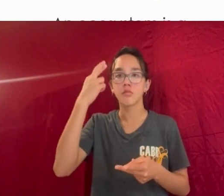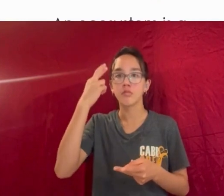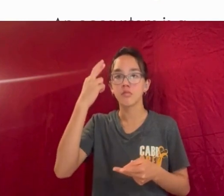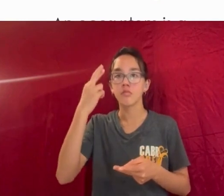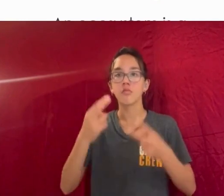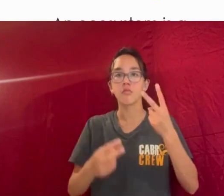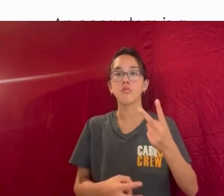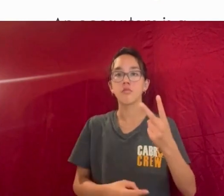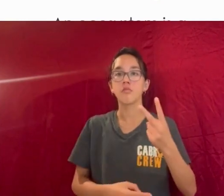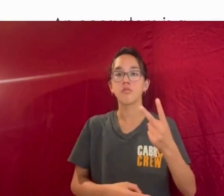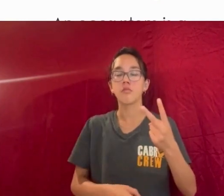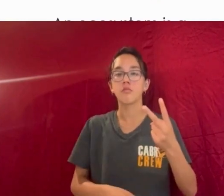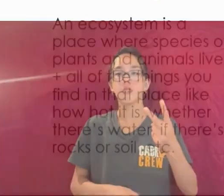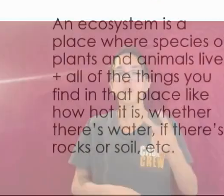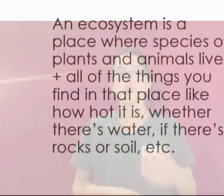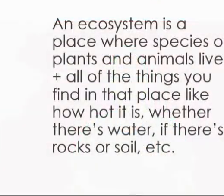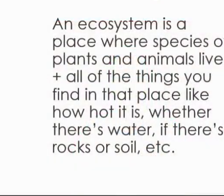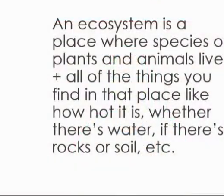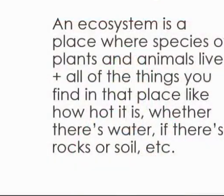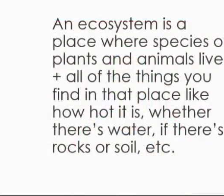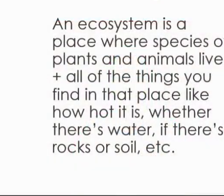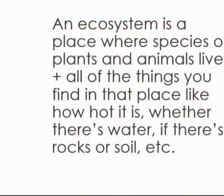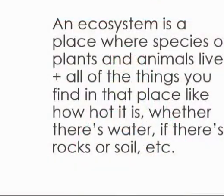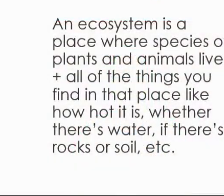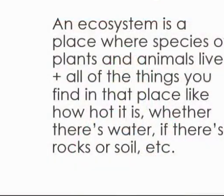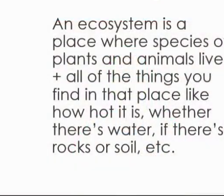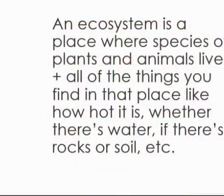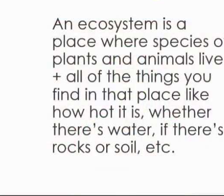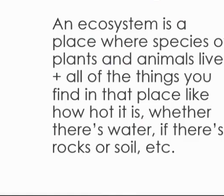two big reasons.